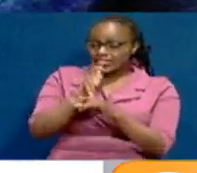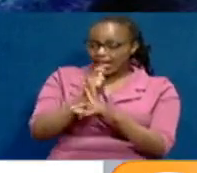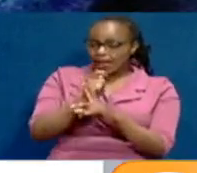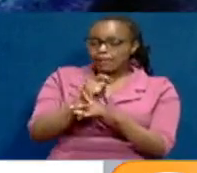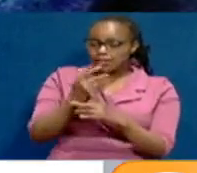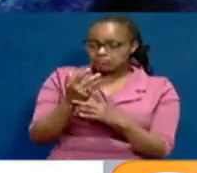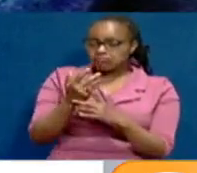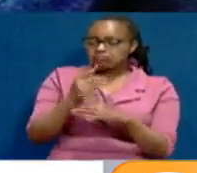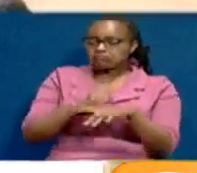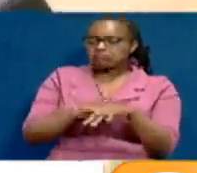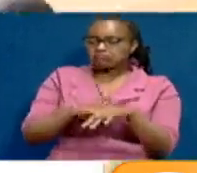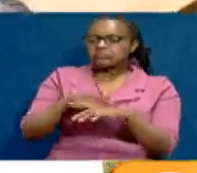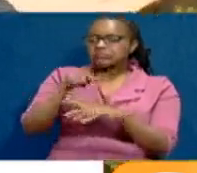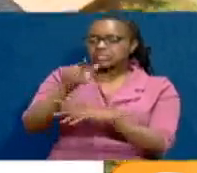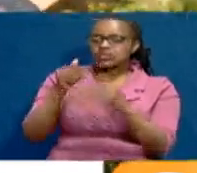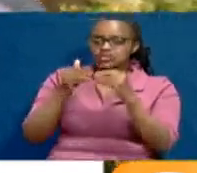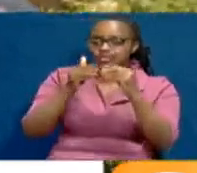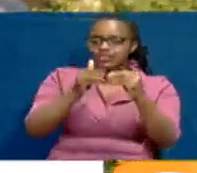office.